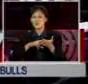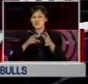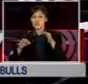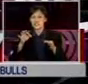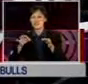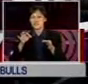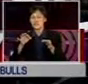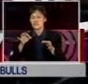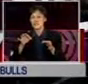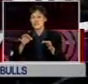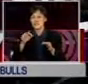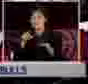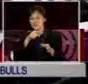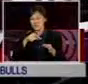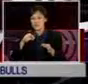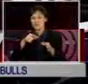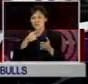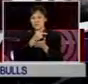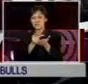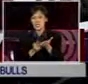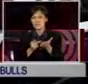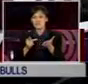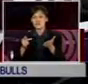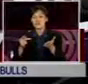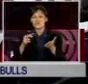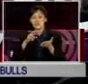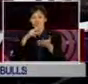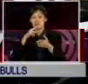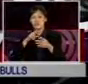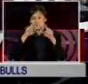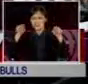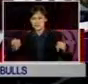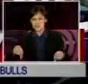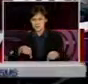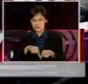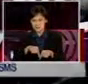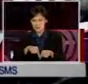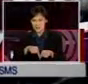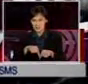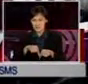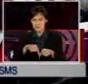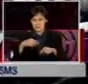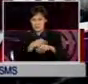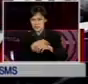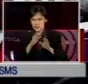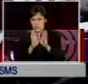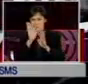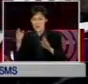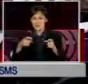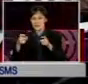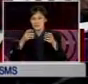read part of that resolution. Letter B, the branch manager and or